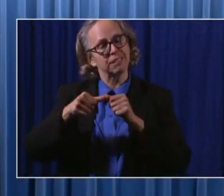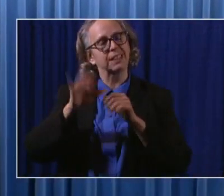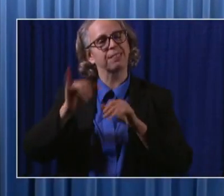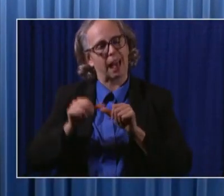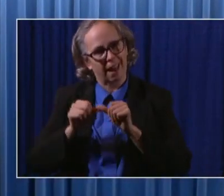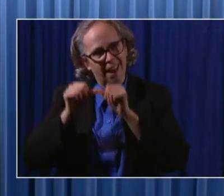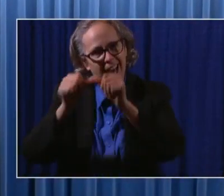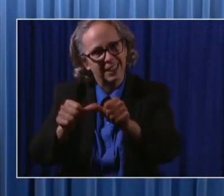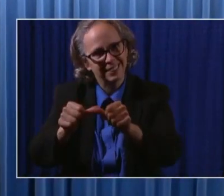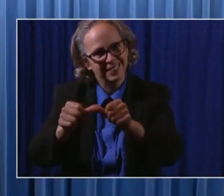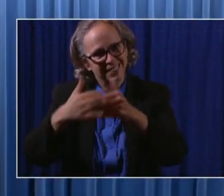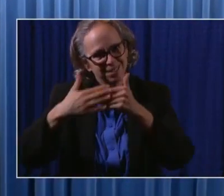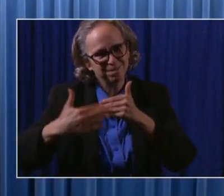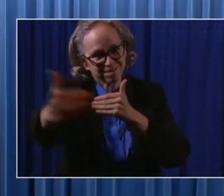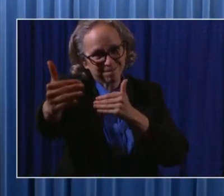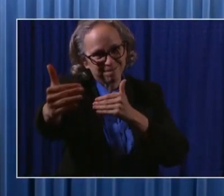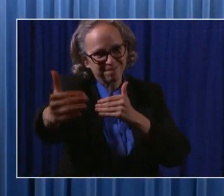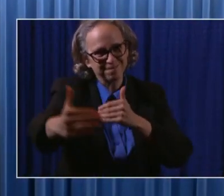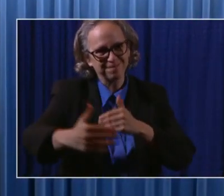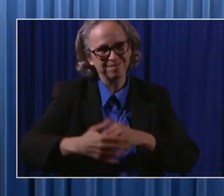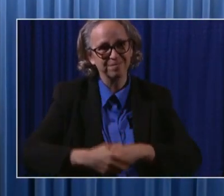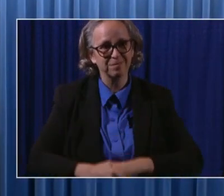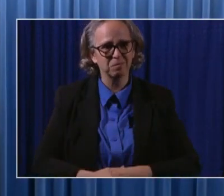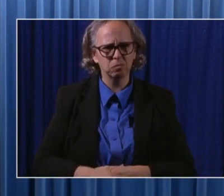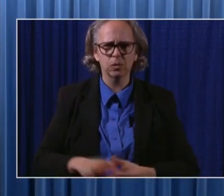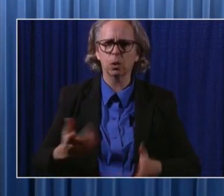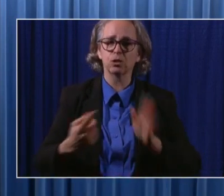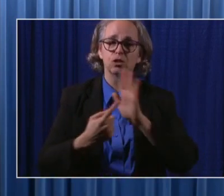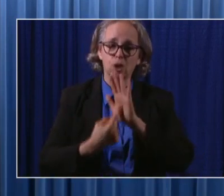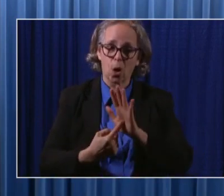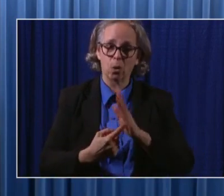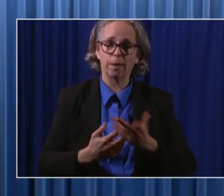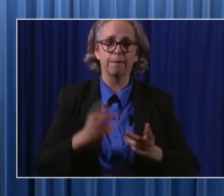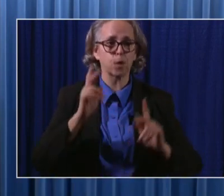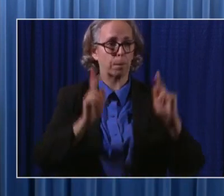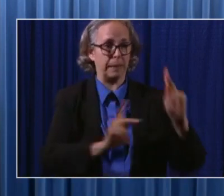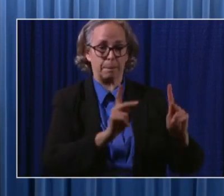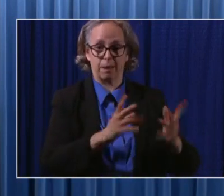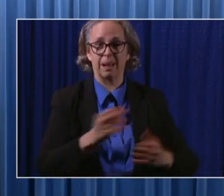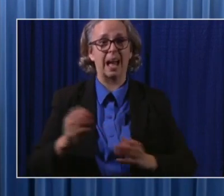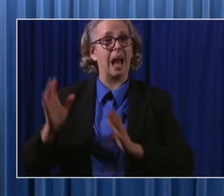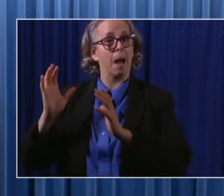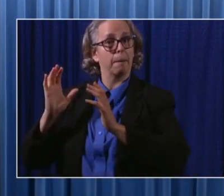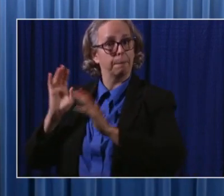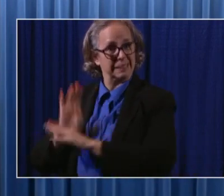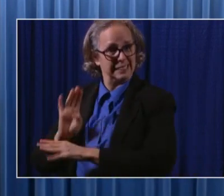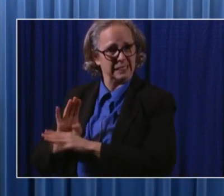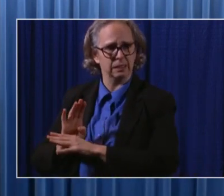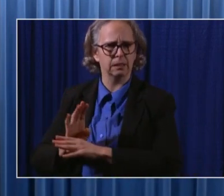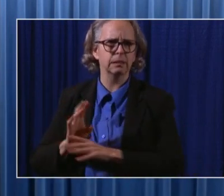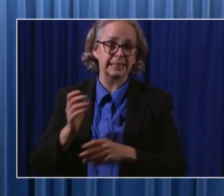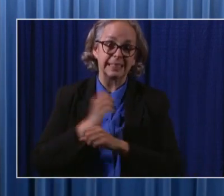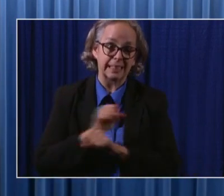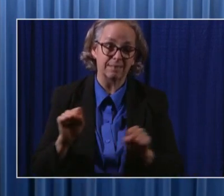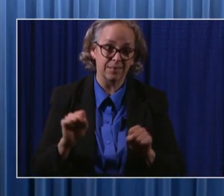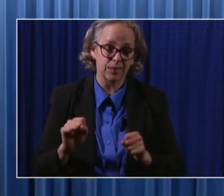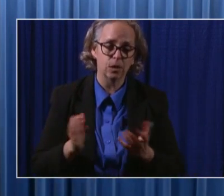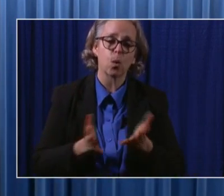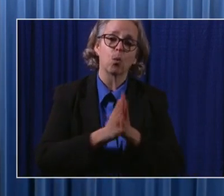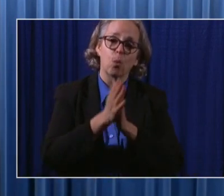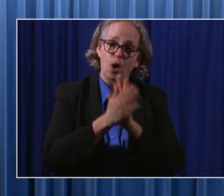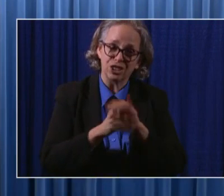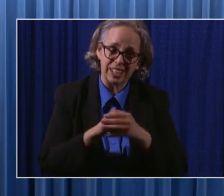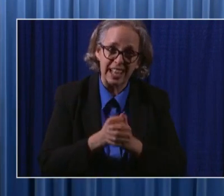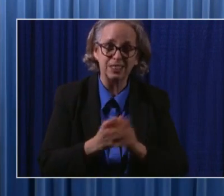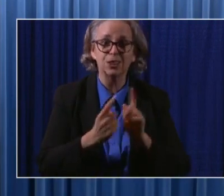marketing advertising to show consumers and businesses being safe by washing hands, social distancing, and wearing masks. Let's